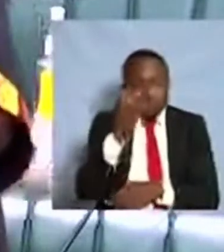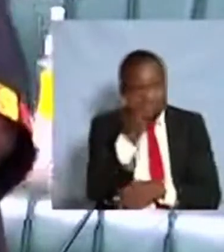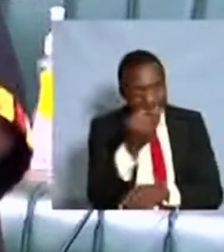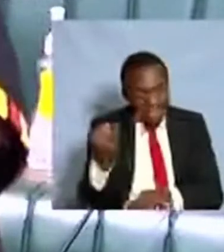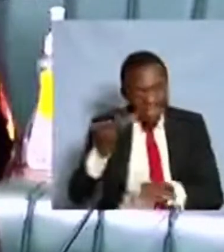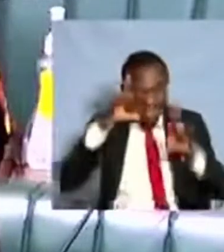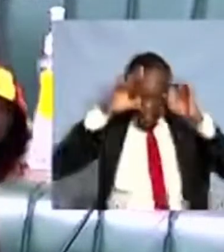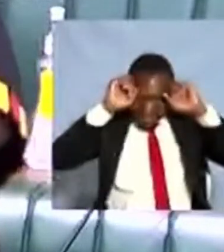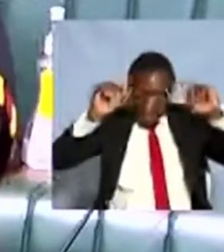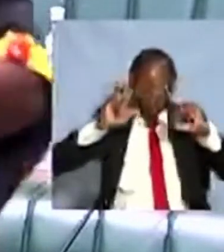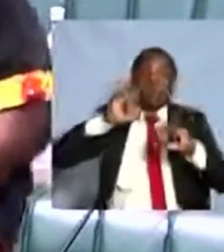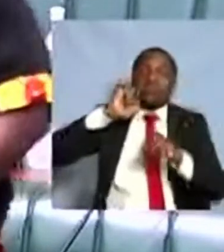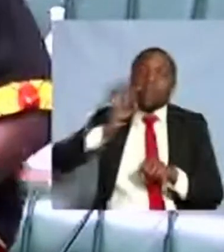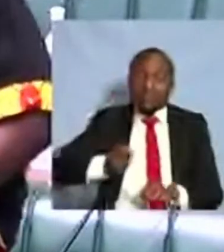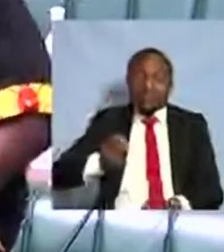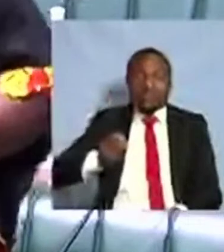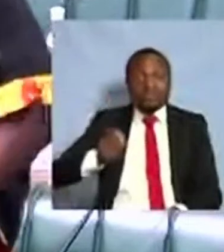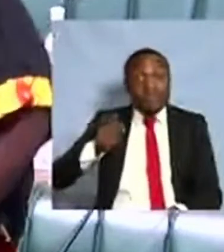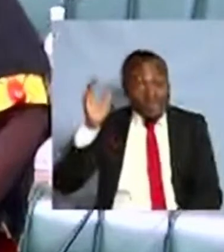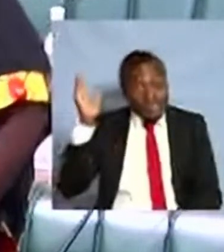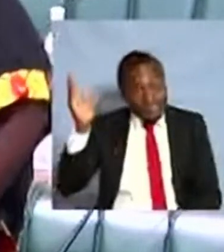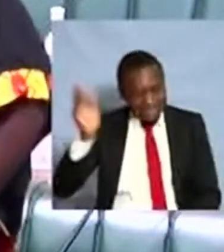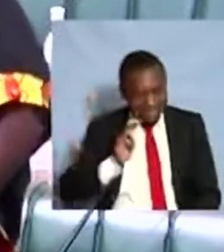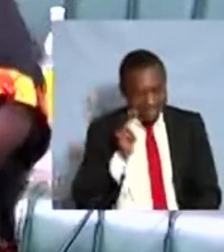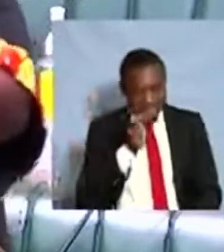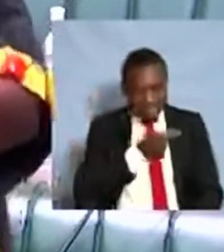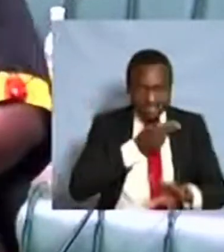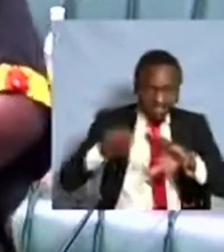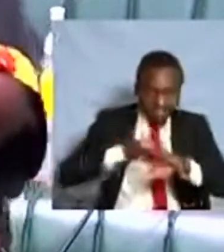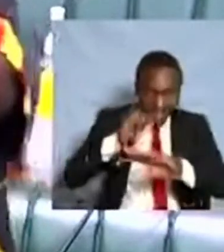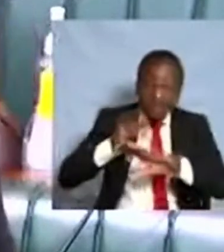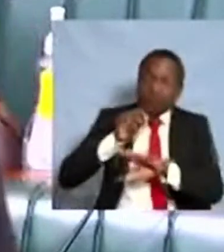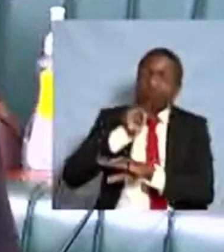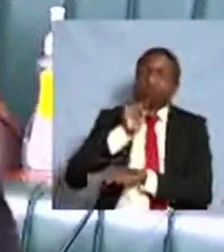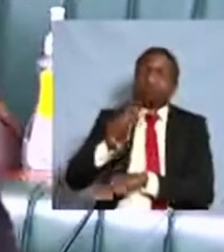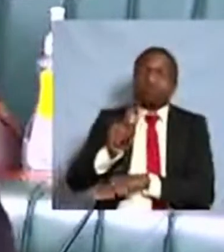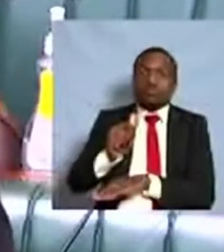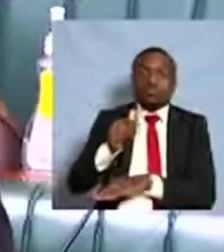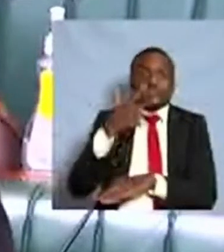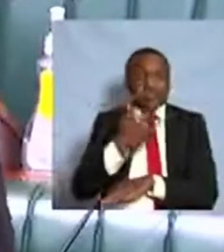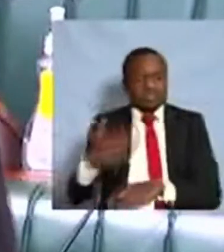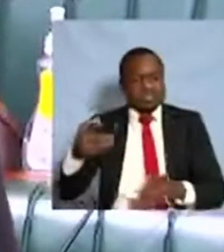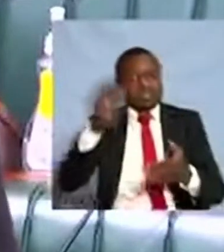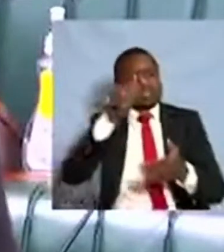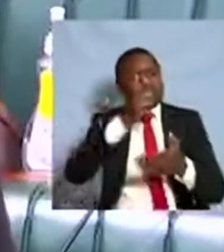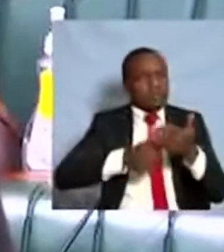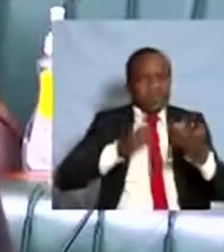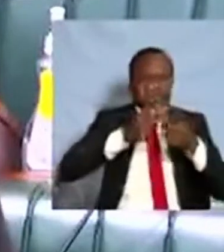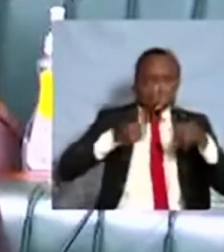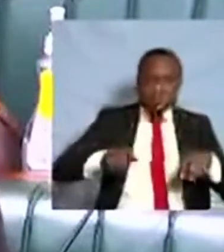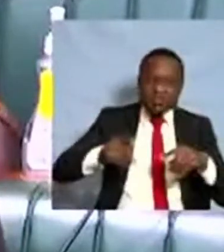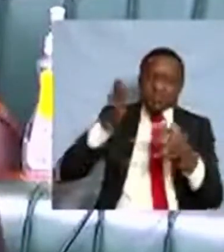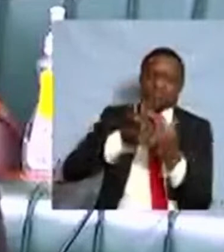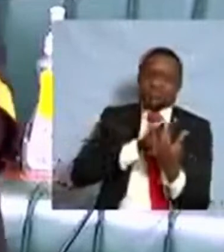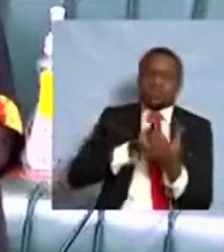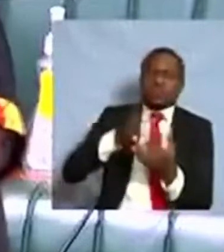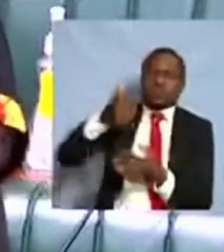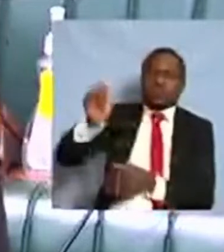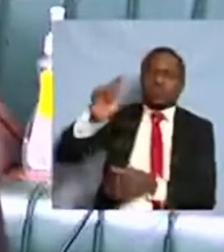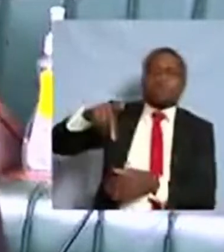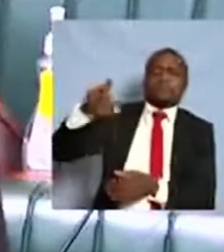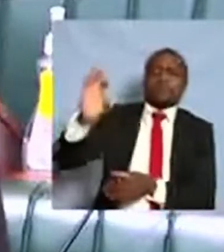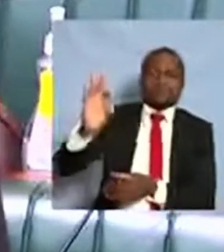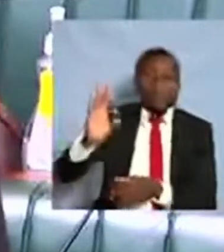our president should address us as the nation and not the things that happen between him and